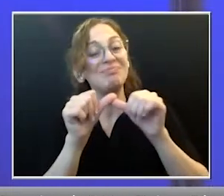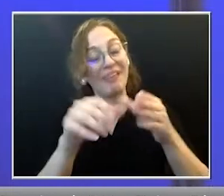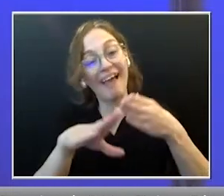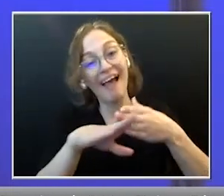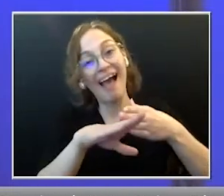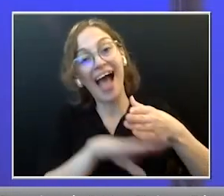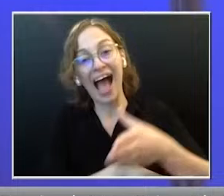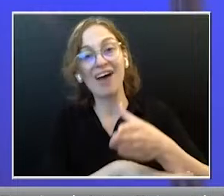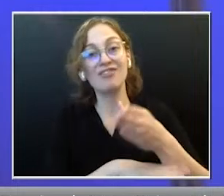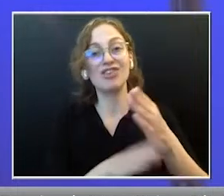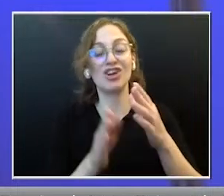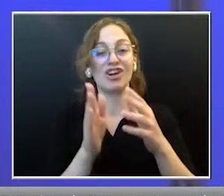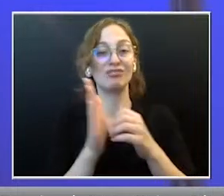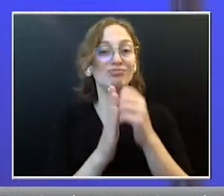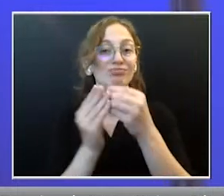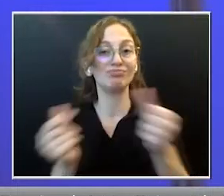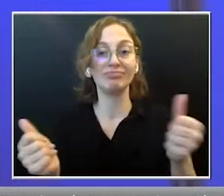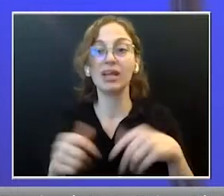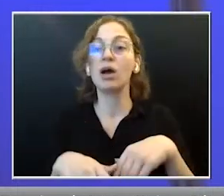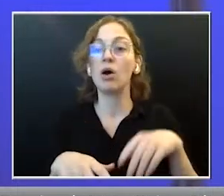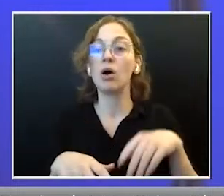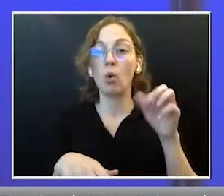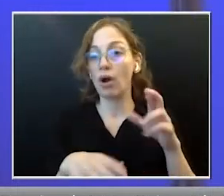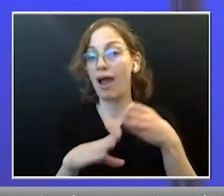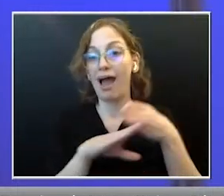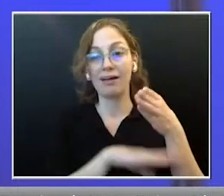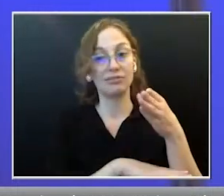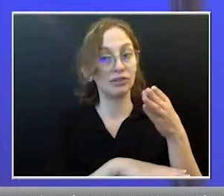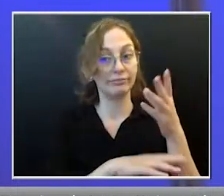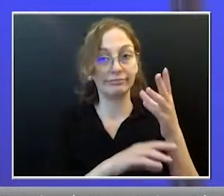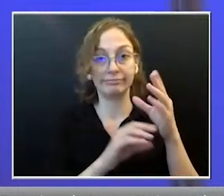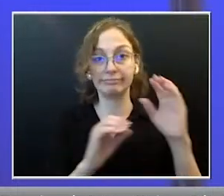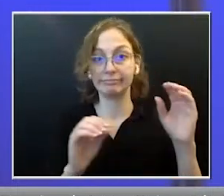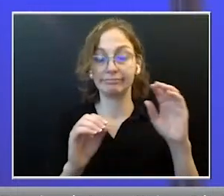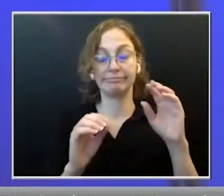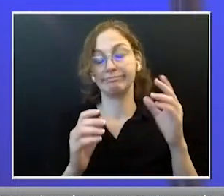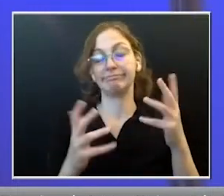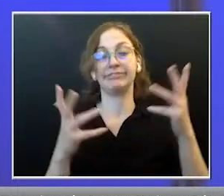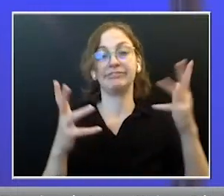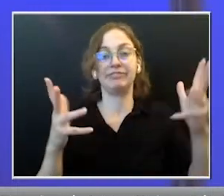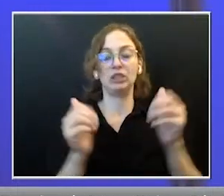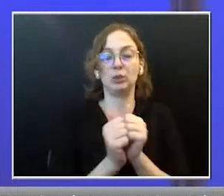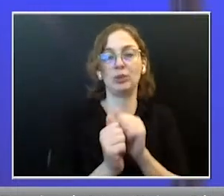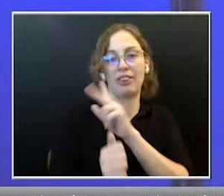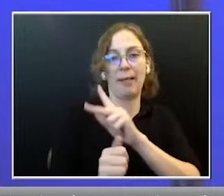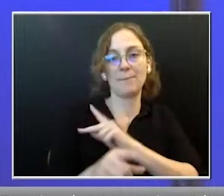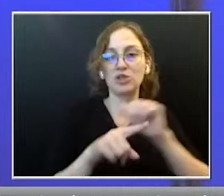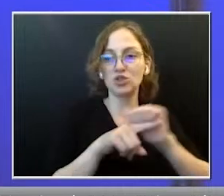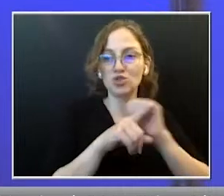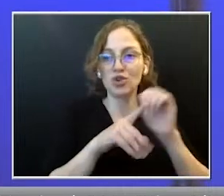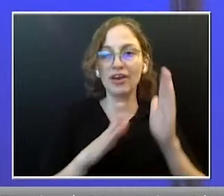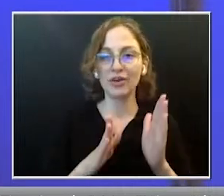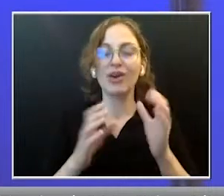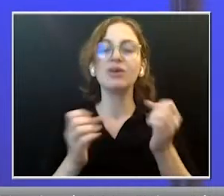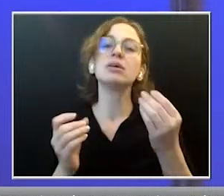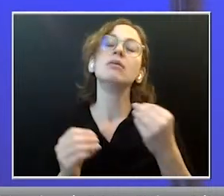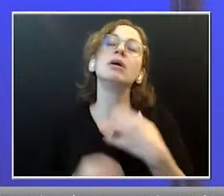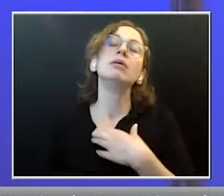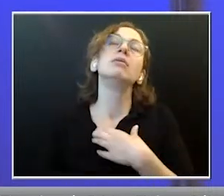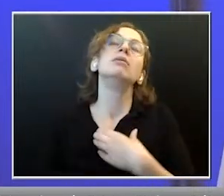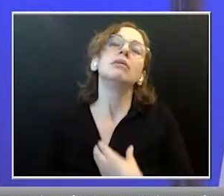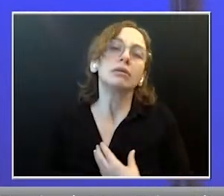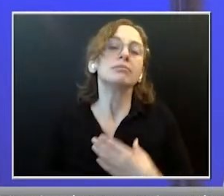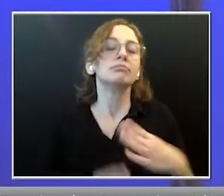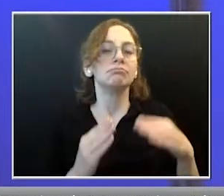do the personal trainer. And I just wish that more insurance carriers would cover a gym membership. That's